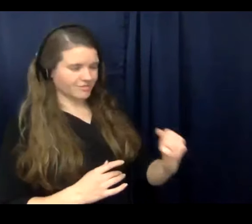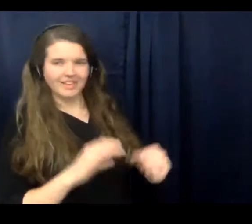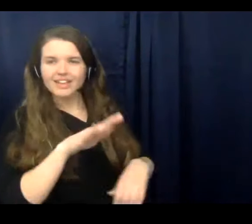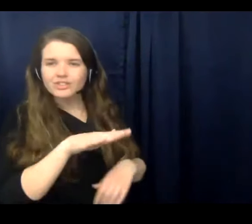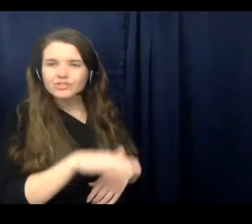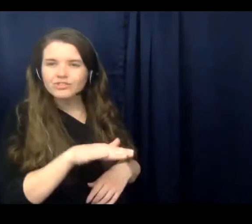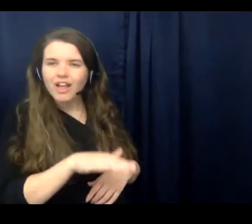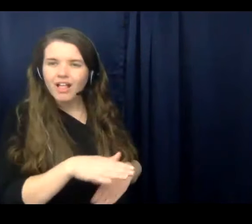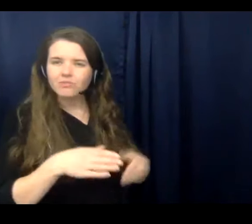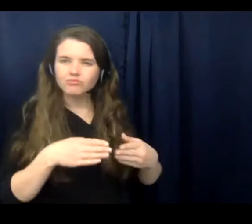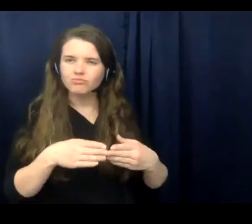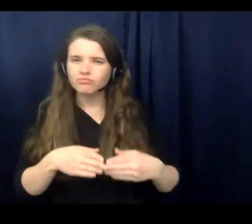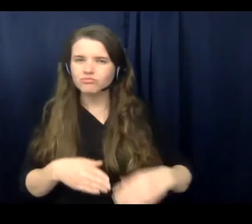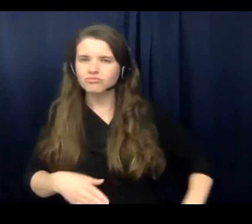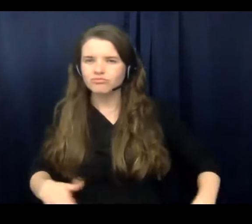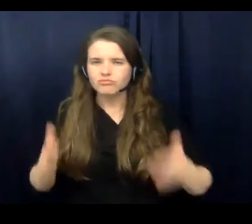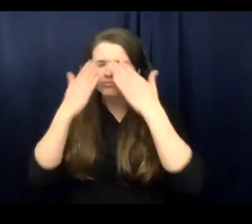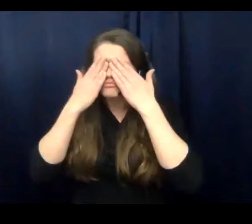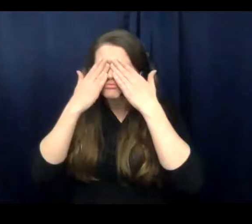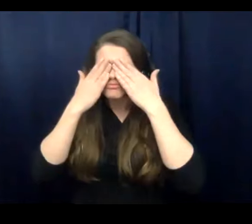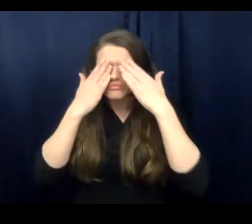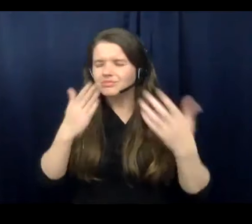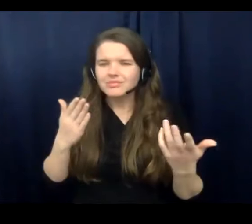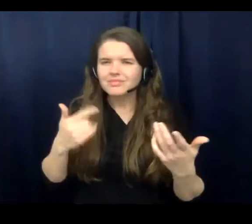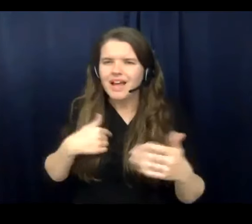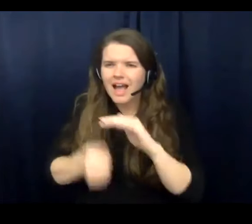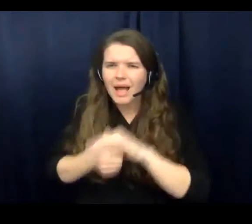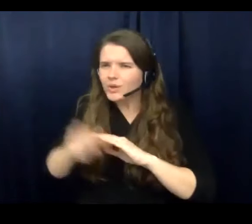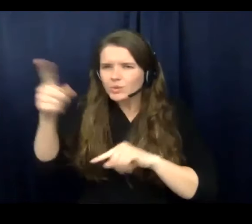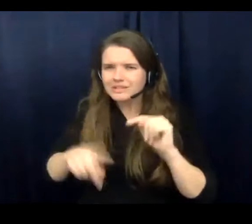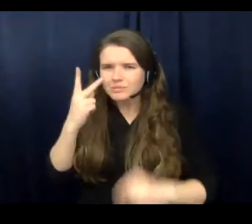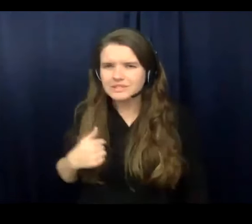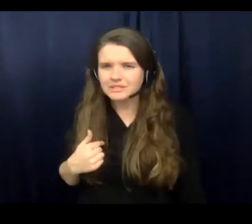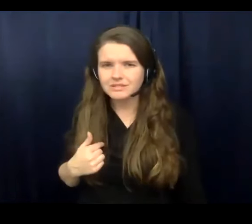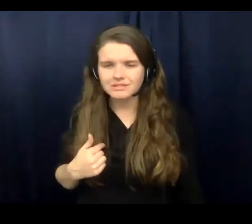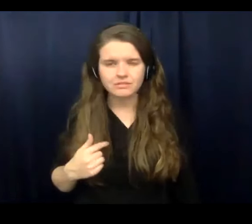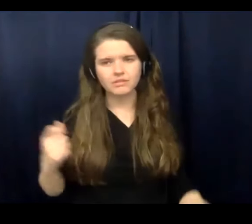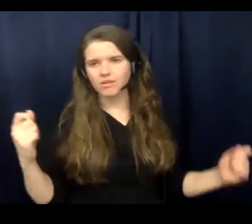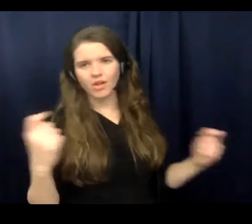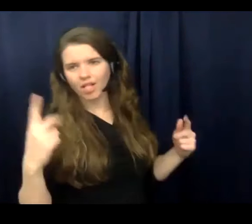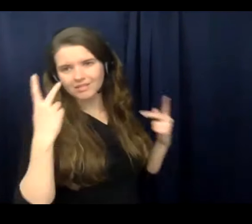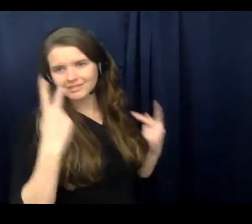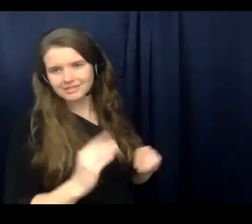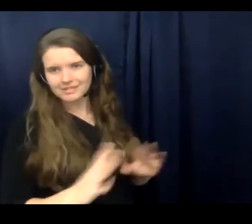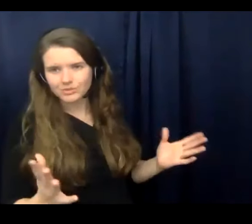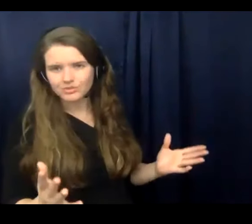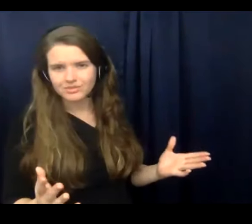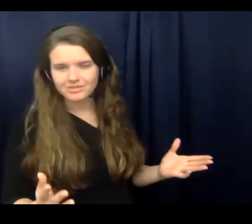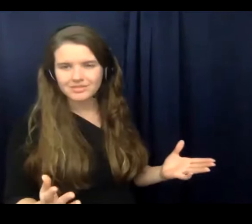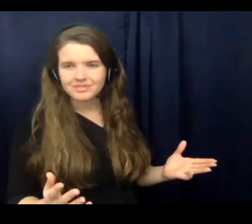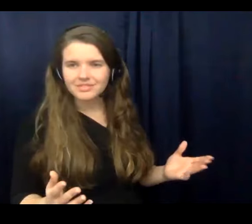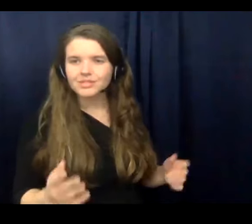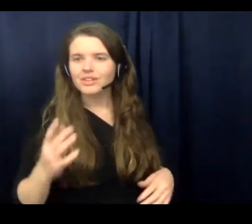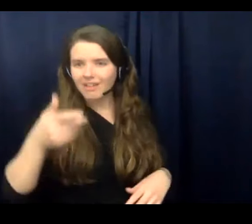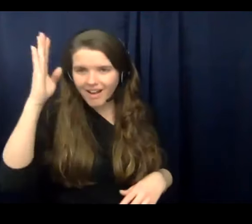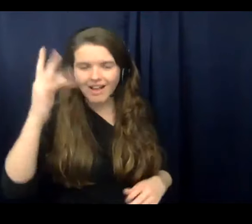room, puts their hands over their eyes and says, I'm hiding, you can't see me. Everybody can see them. Well, you know what? God can see completely